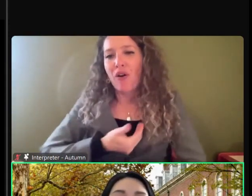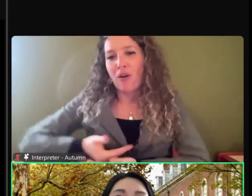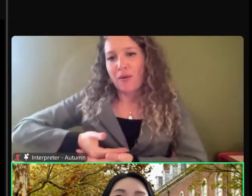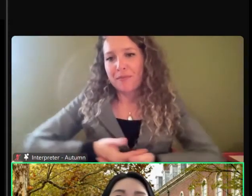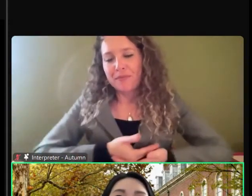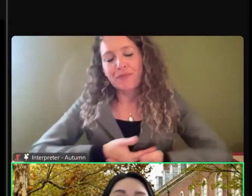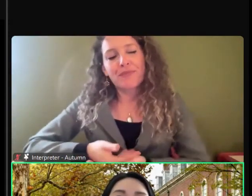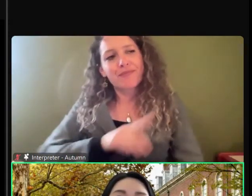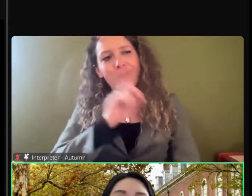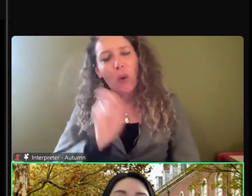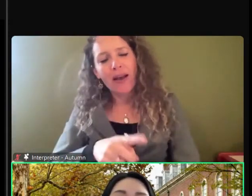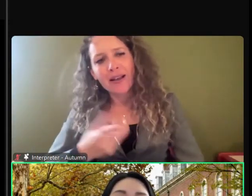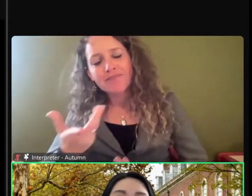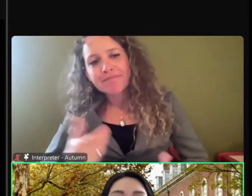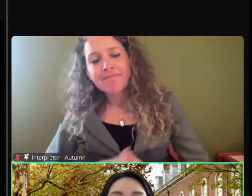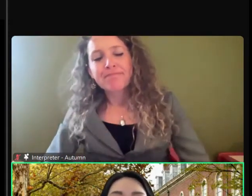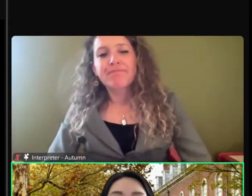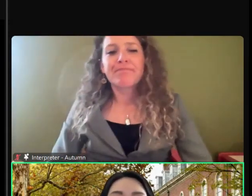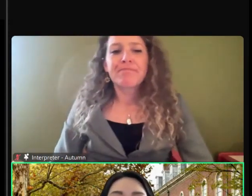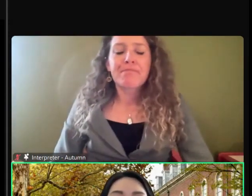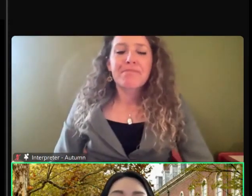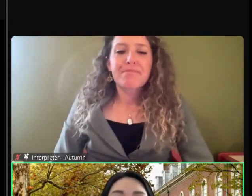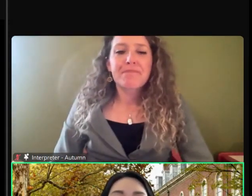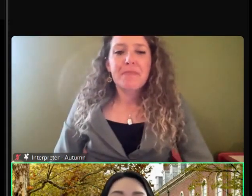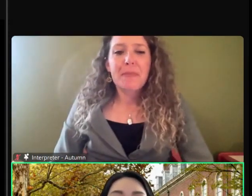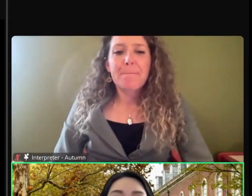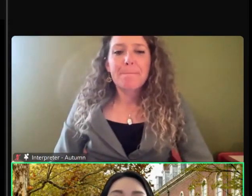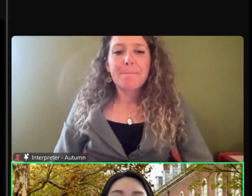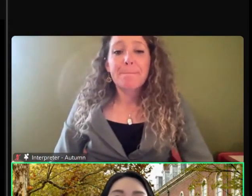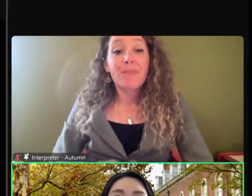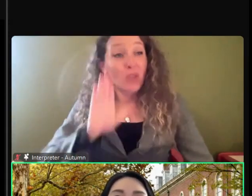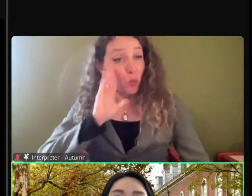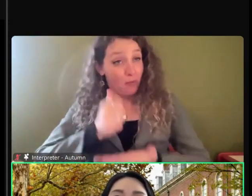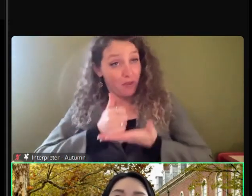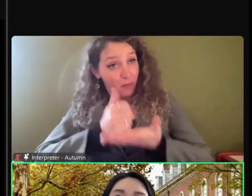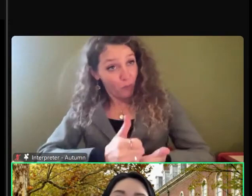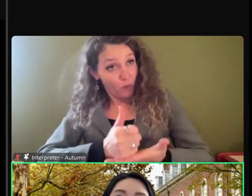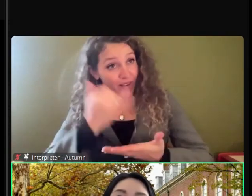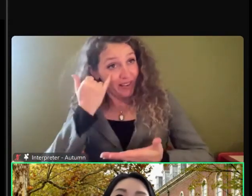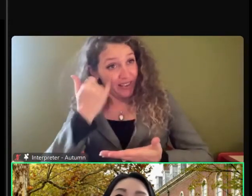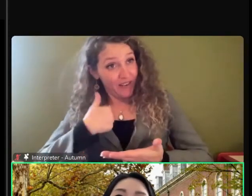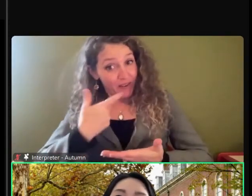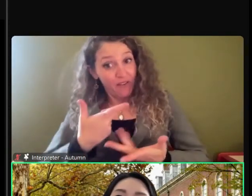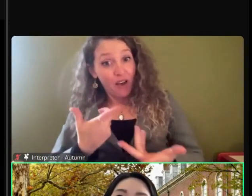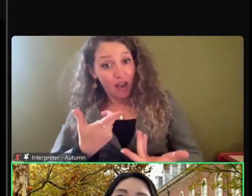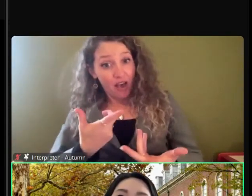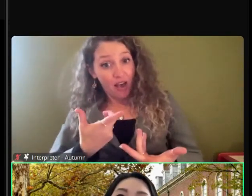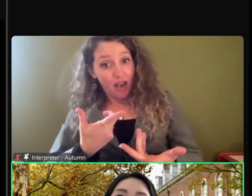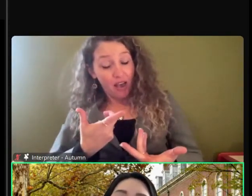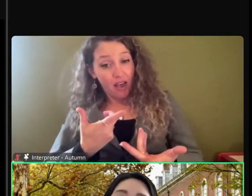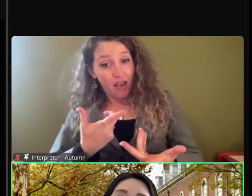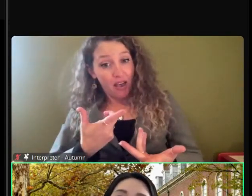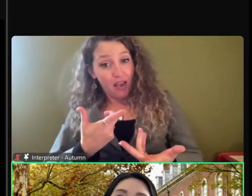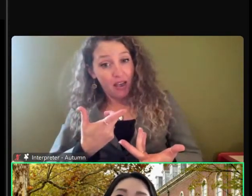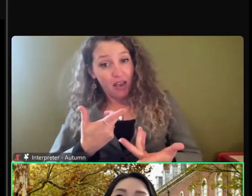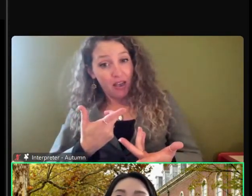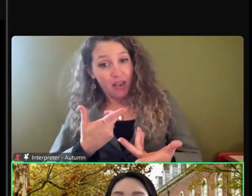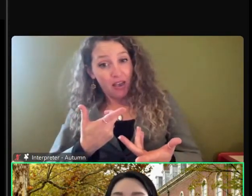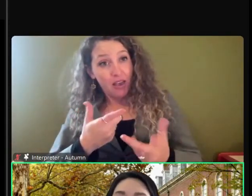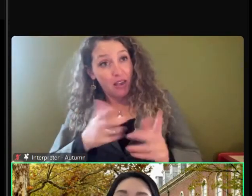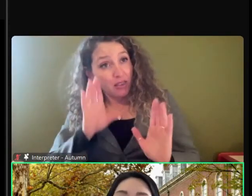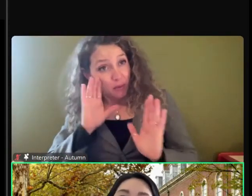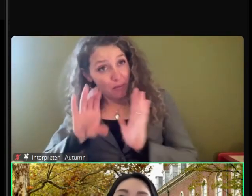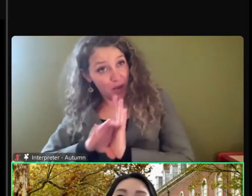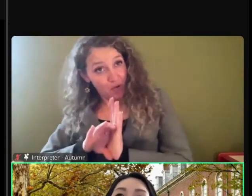I asked him one day, would it be helpful for you if I capture the ultrasound image